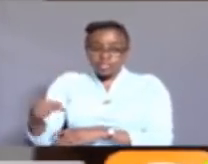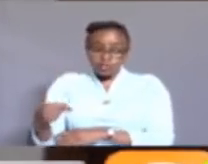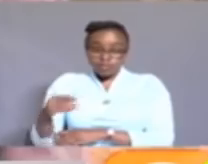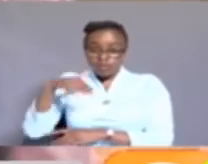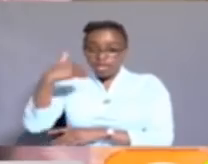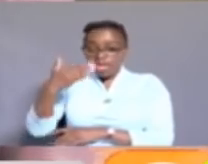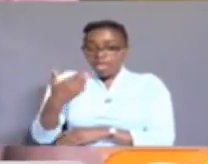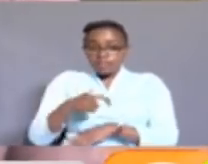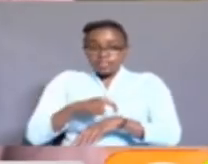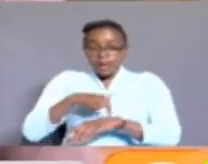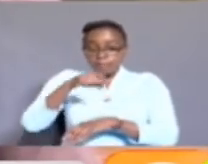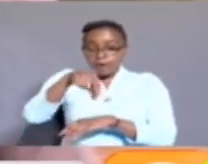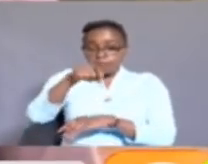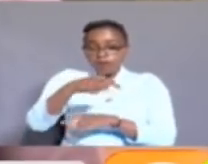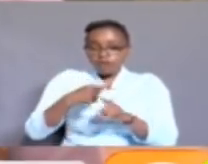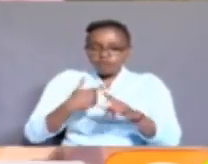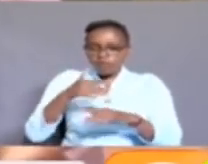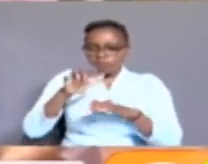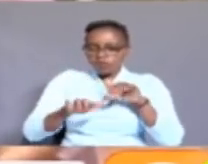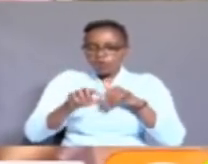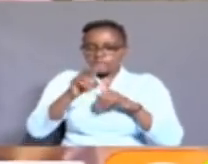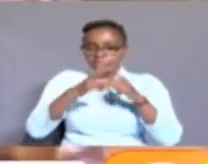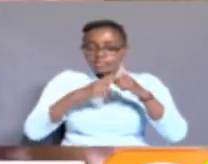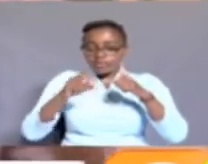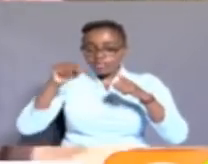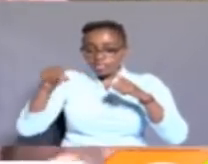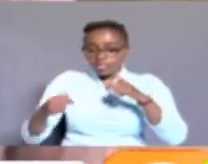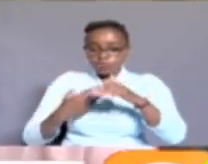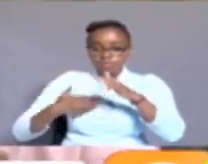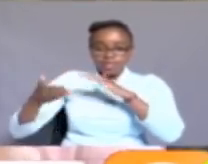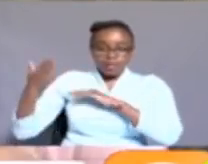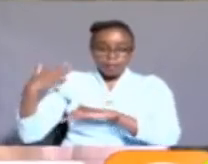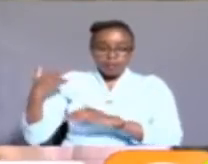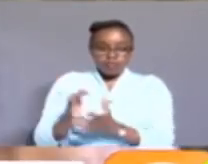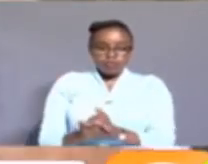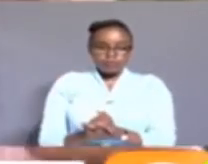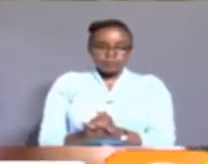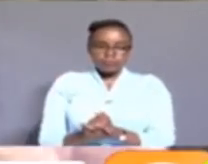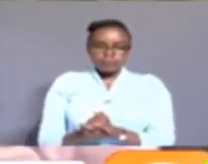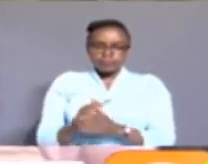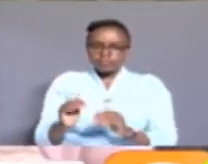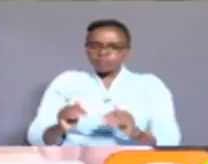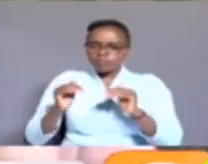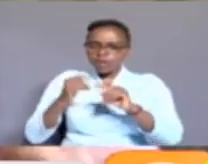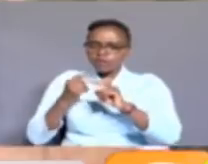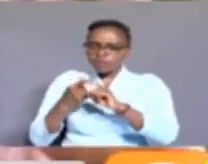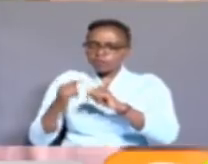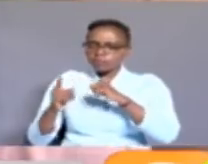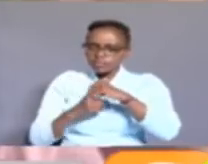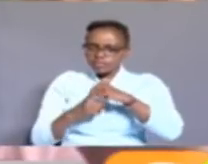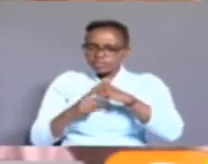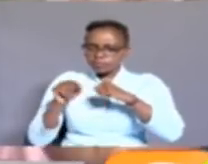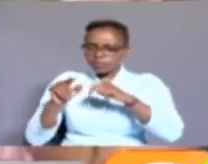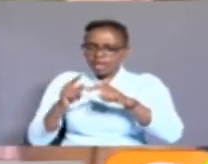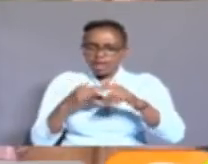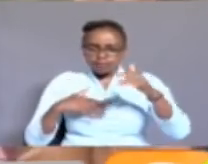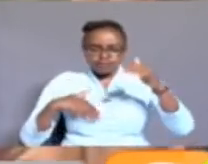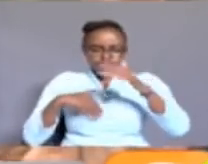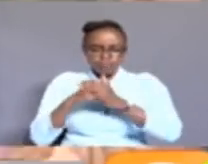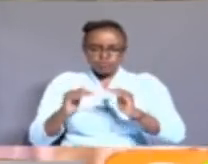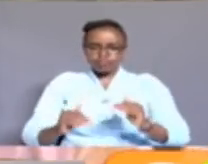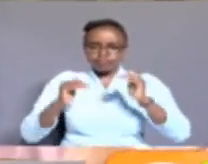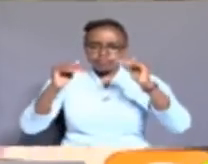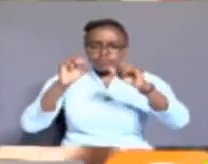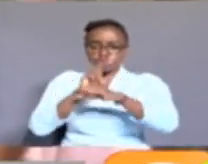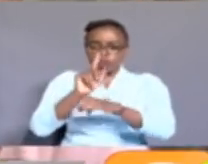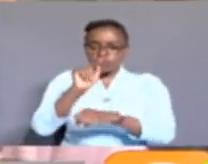shillings per season from a low of 70,000 shillings previously. The yield jumped from 2.6 tons to 12 tons.